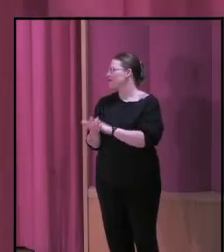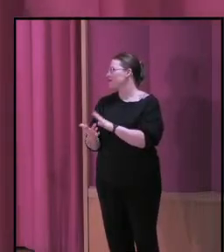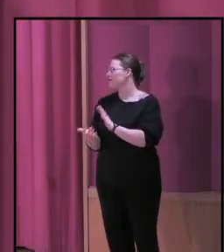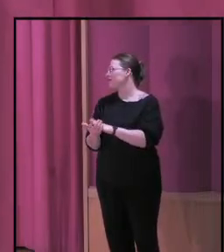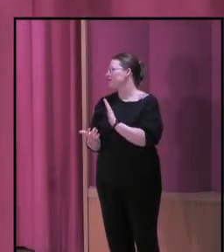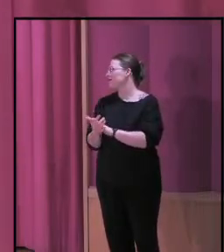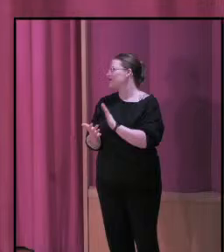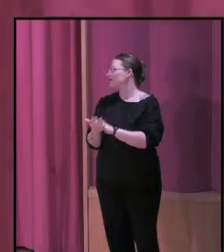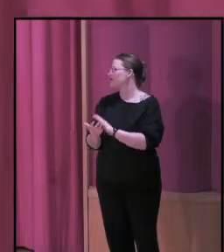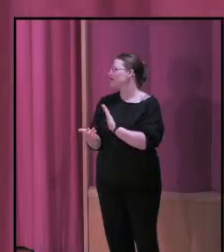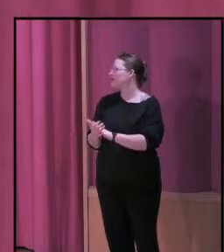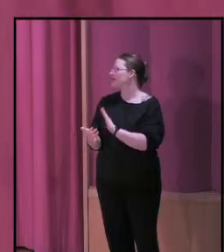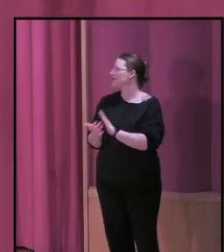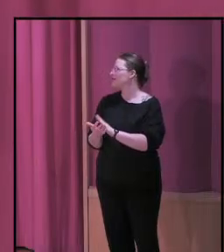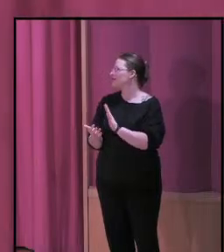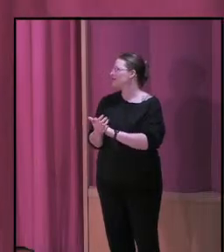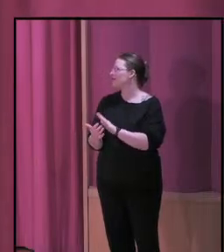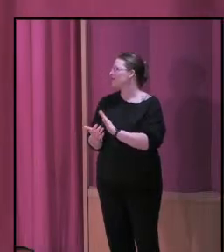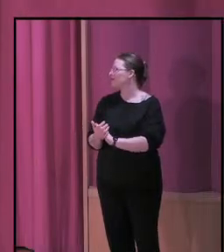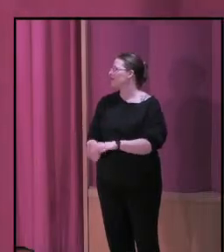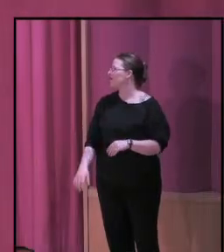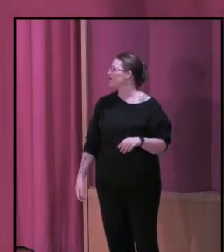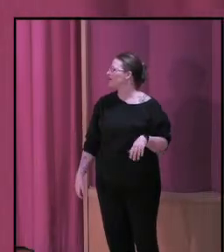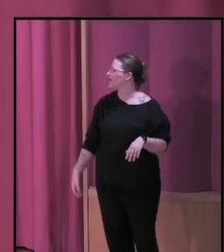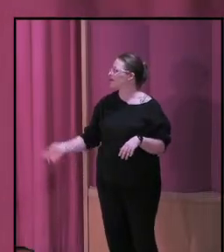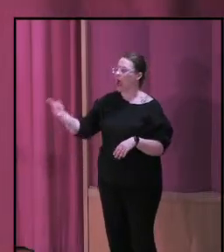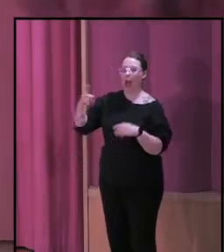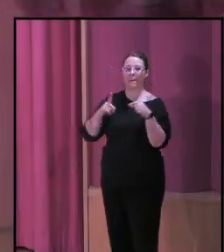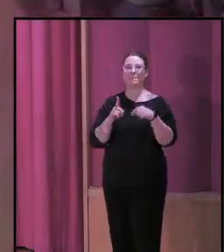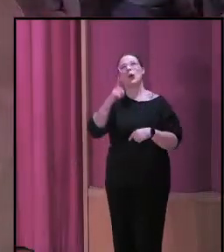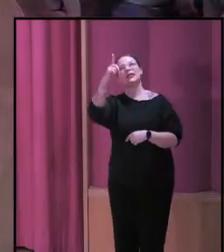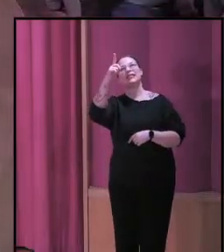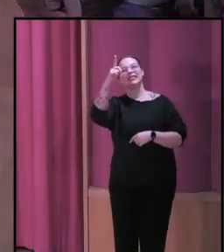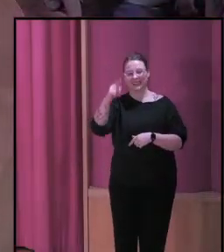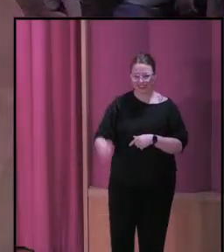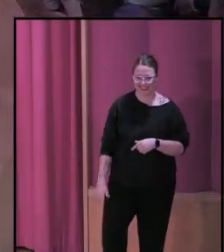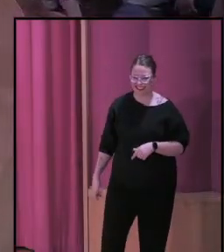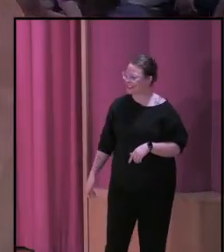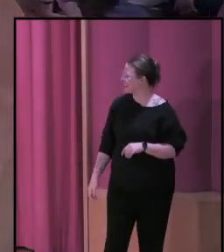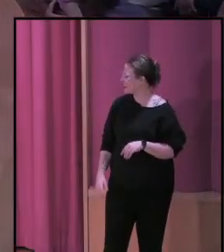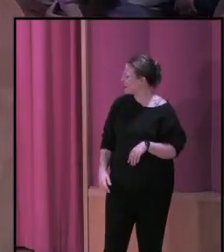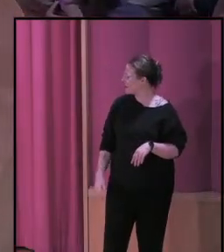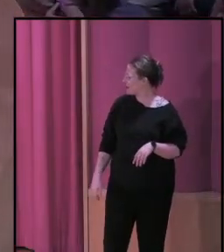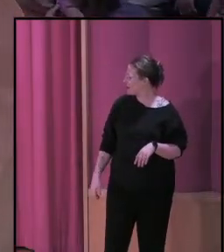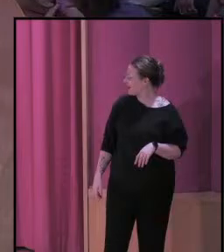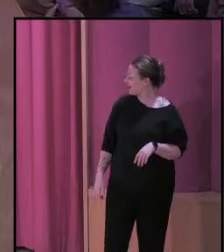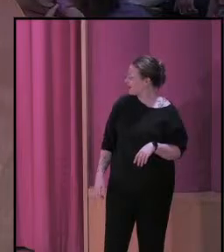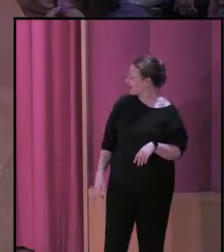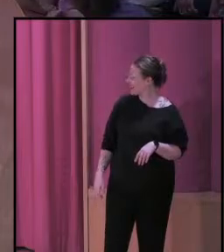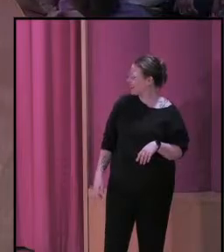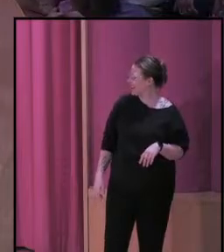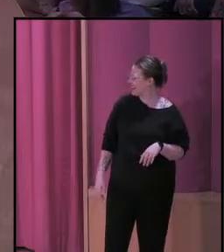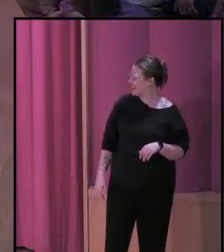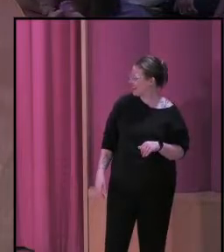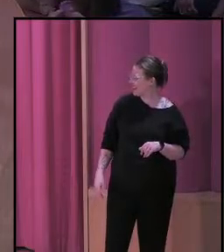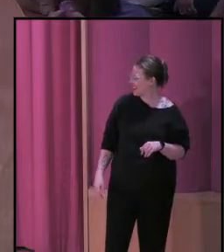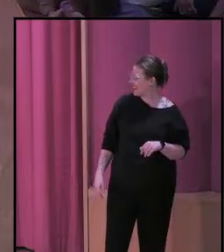Look, a top. I'm pointing right at it. Hi, how you doing?